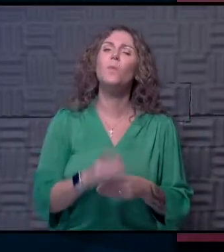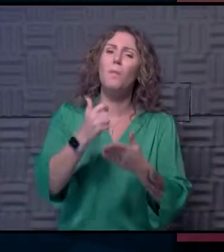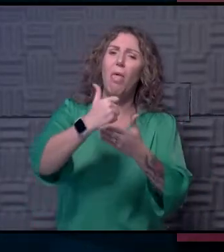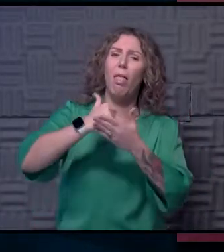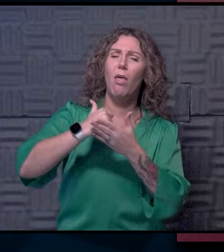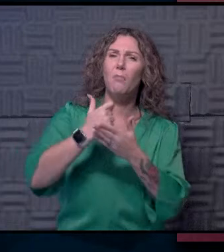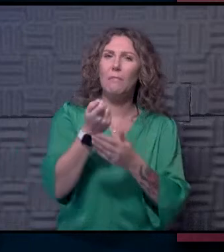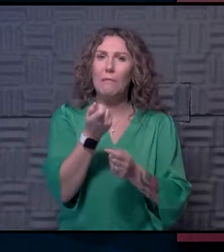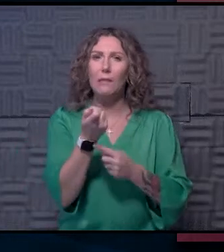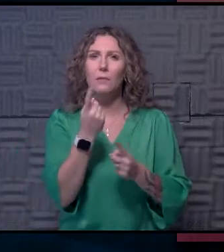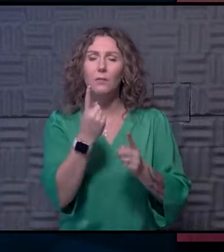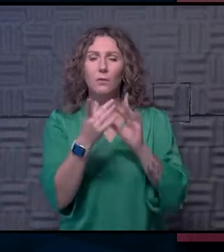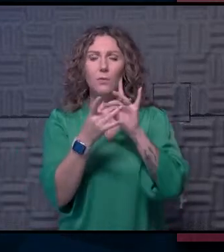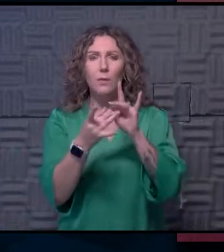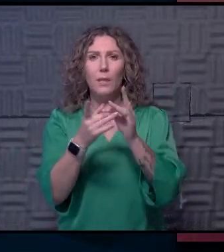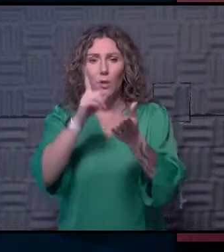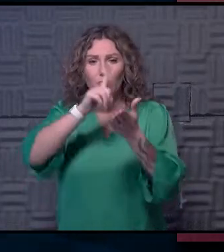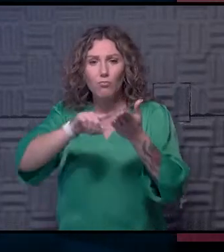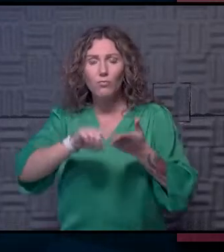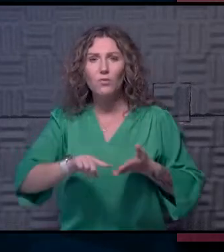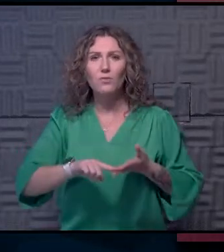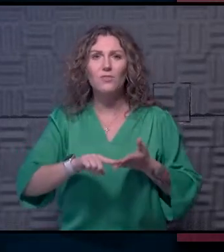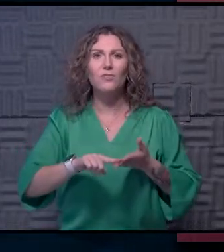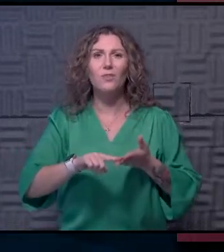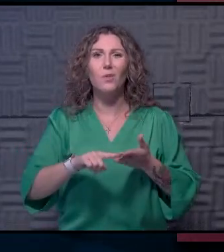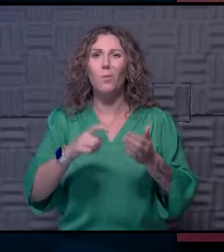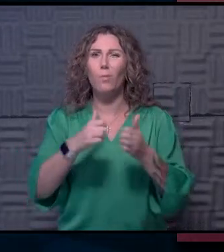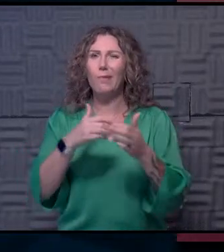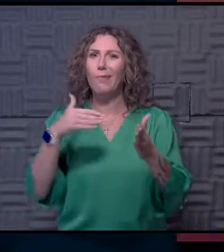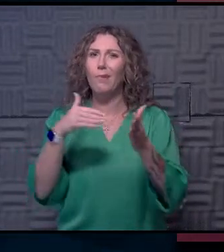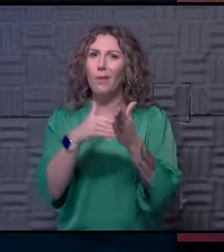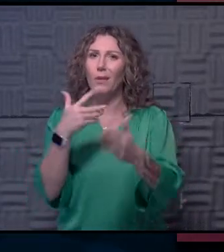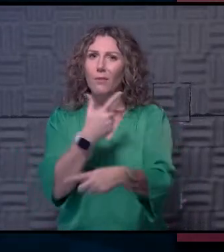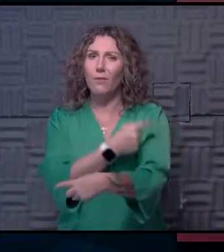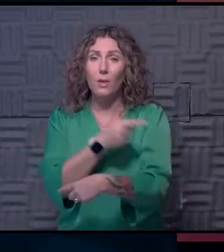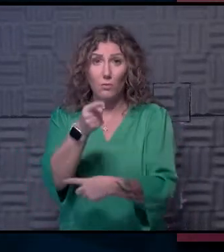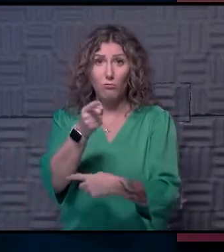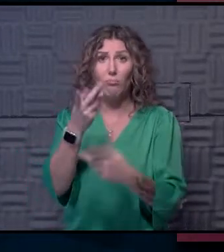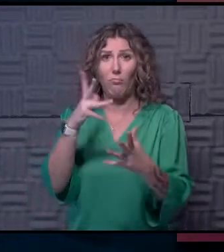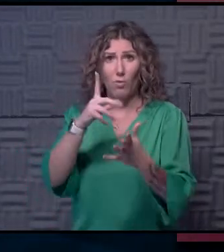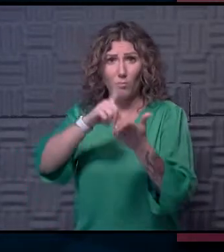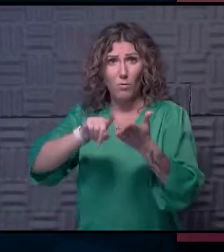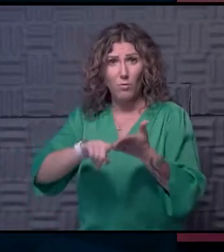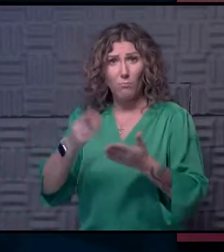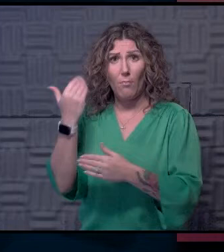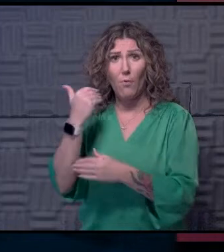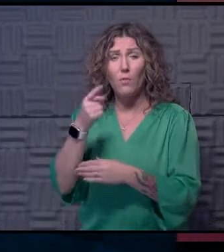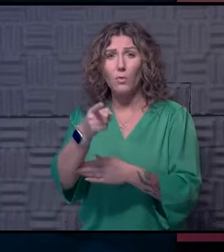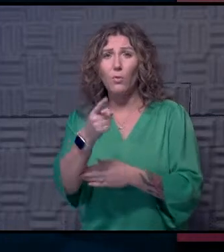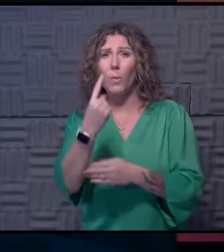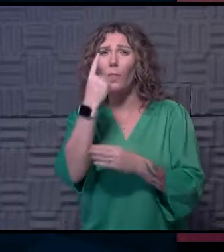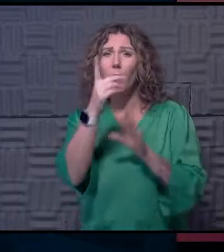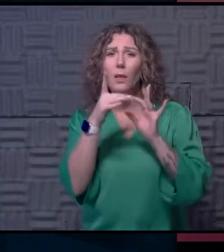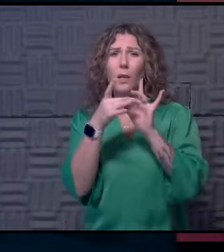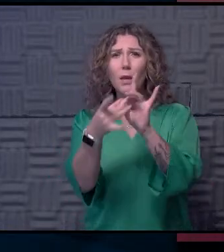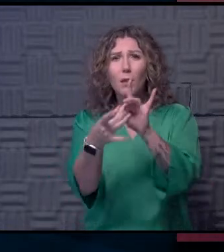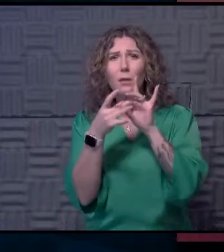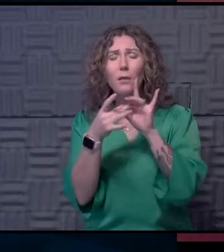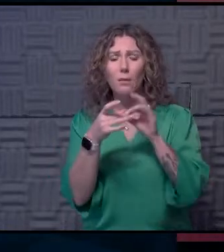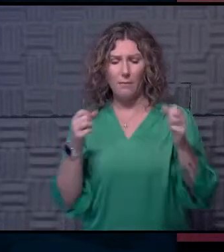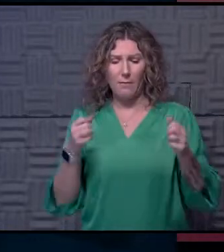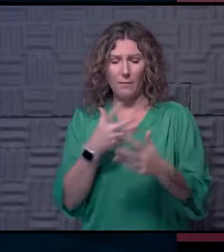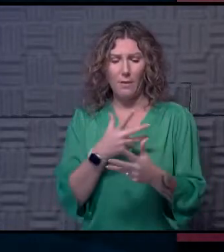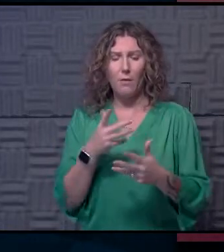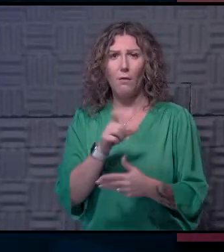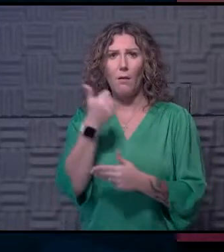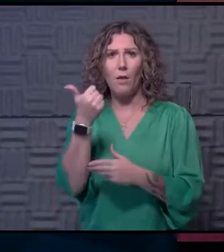bit, especially around the research with anti-vaxxers, which I know you've done that research before. Do you think there's a correlation between the fears related